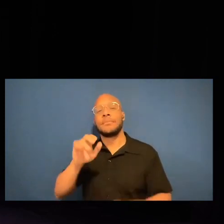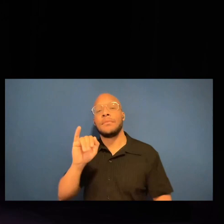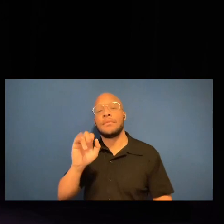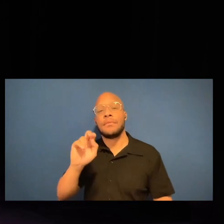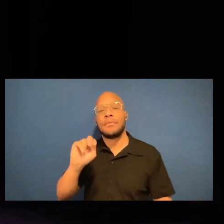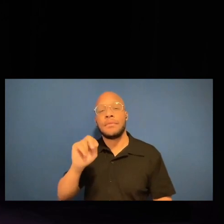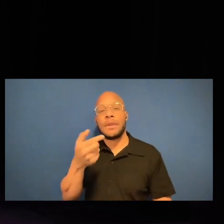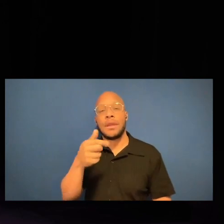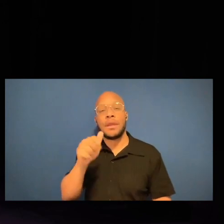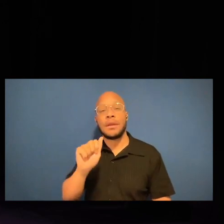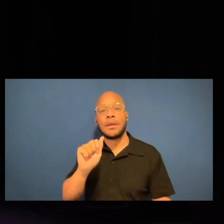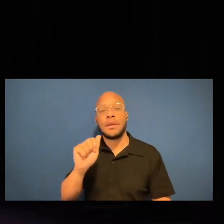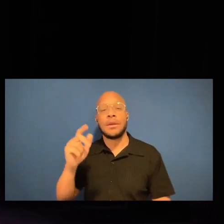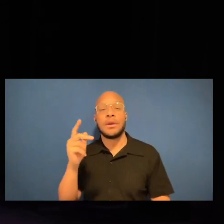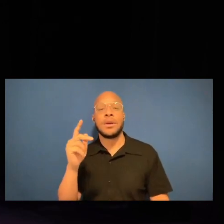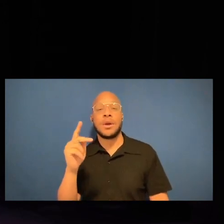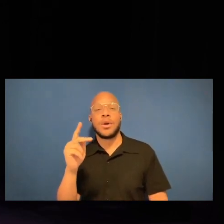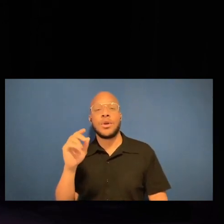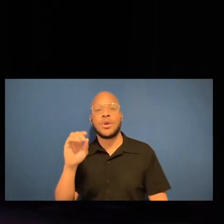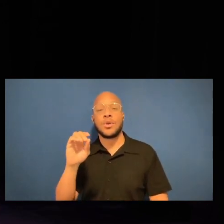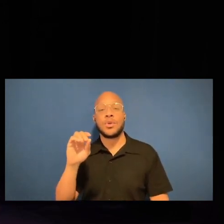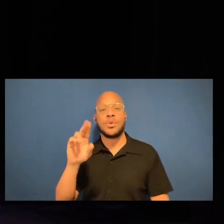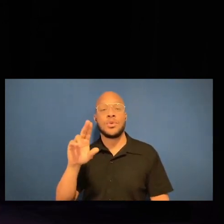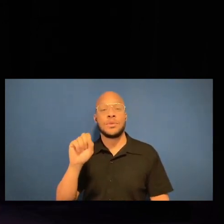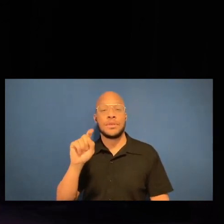welcome Inge.